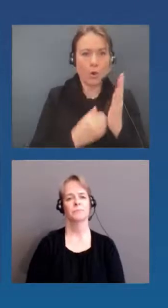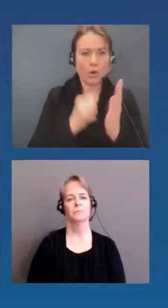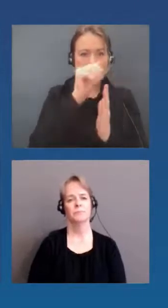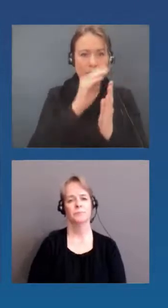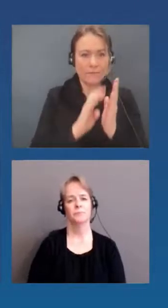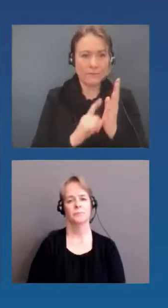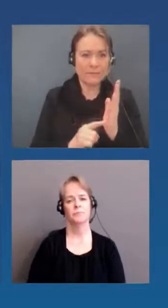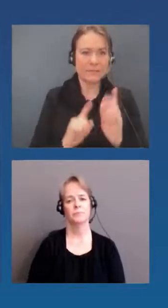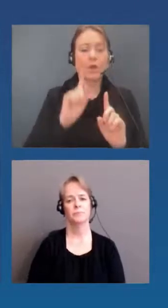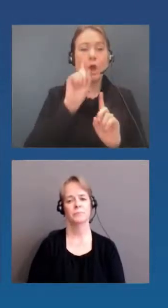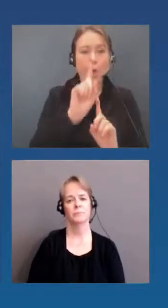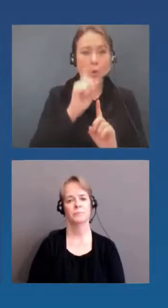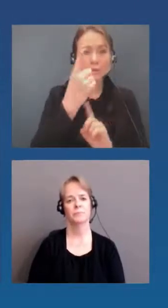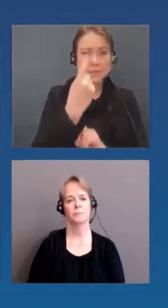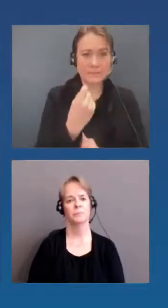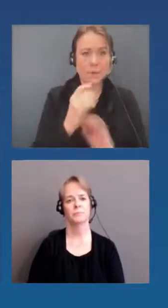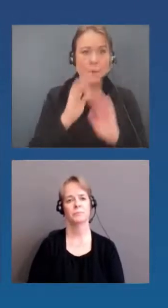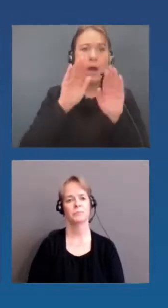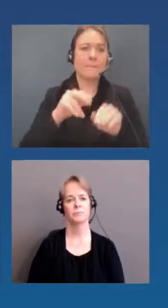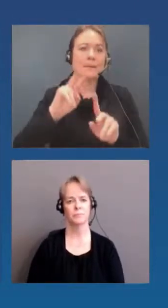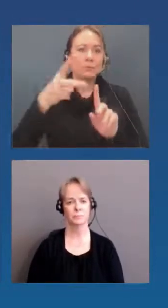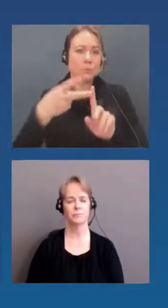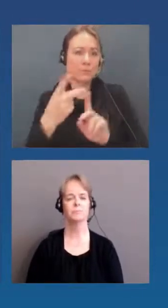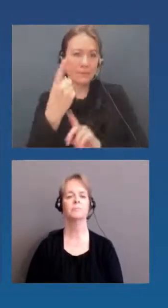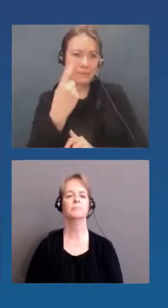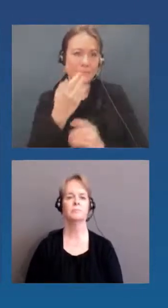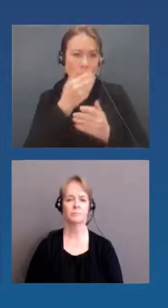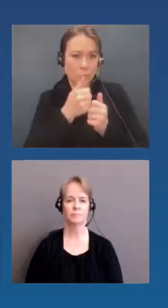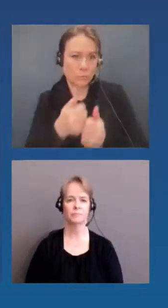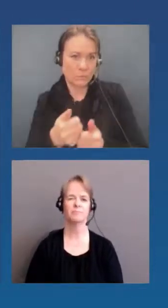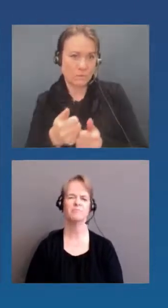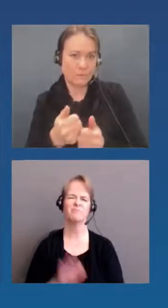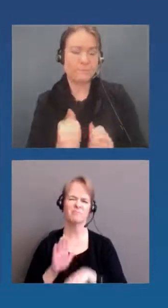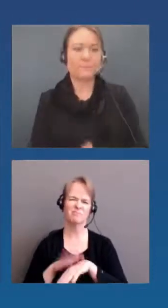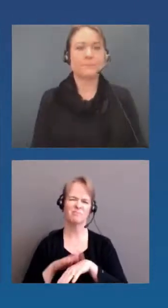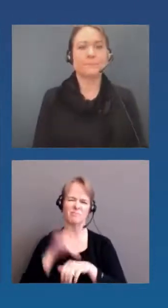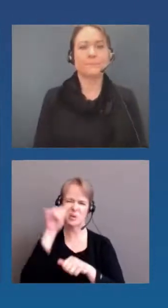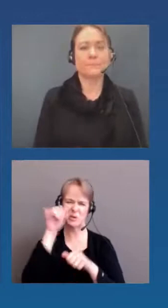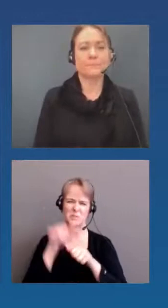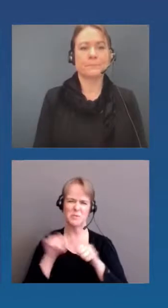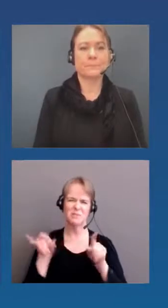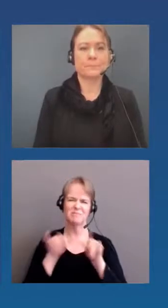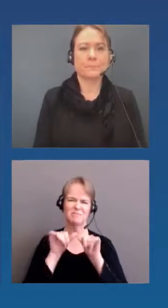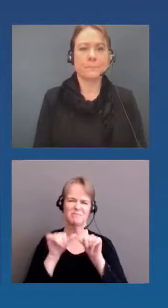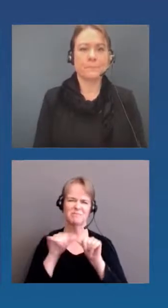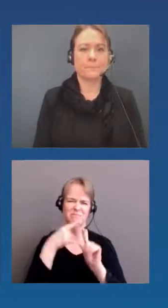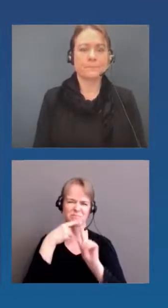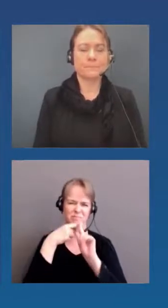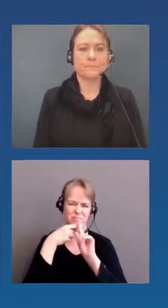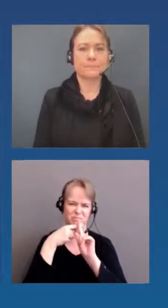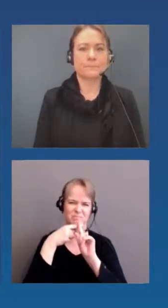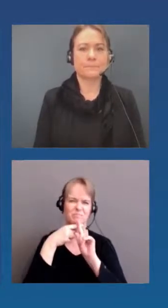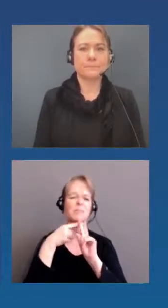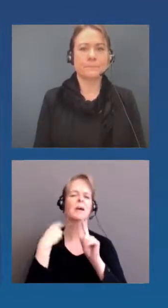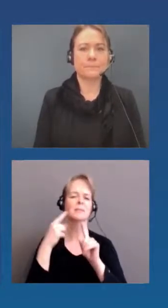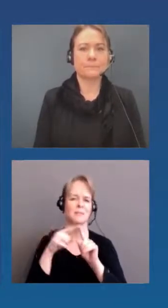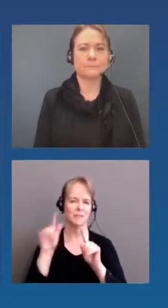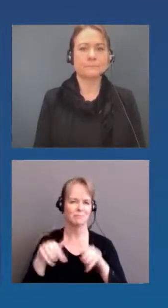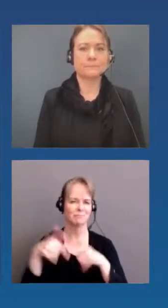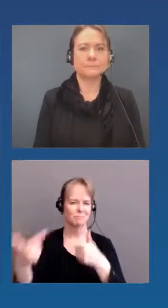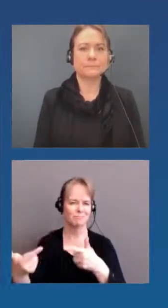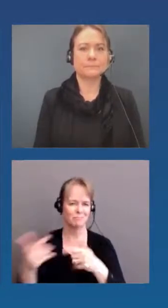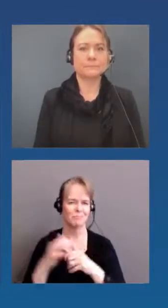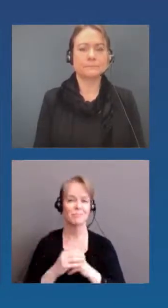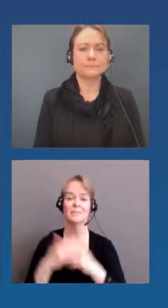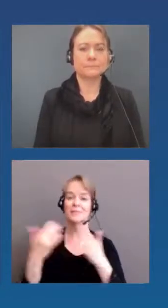suivi. Again, a reminder to remain on mute until invited to ask your question. We'll now start with CBC Ottawa,